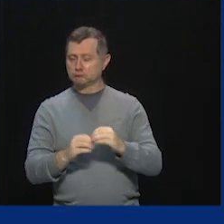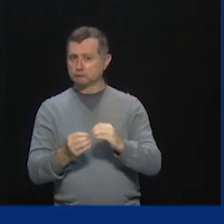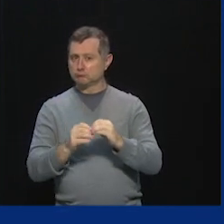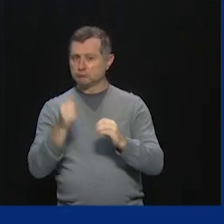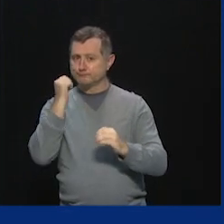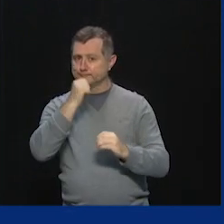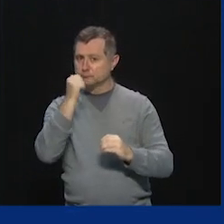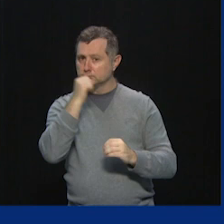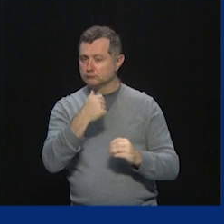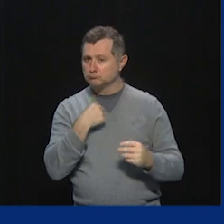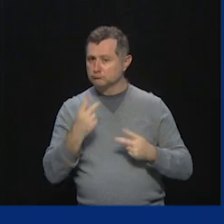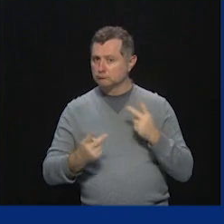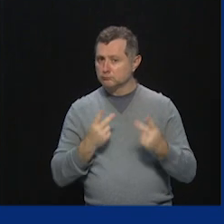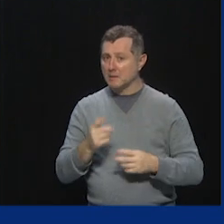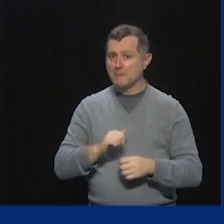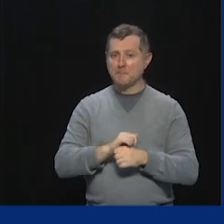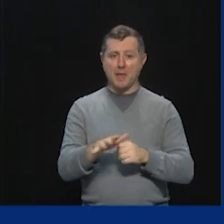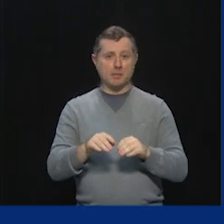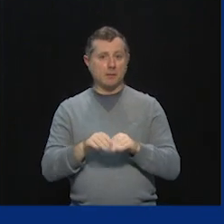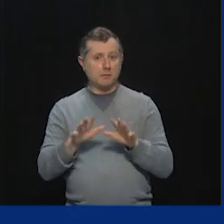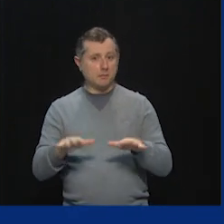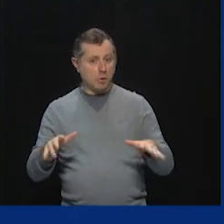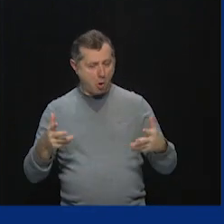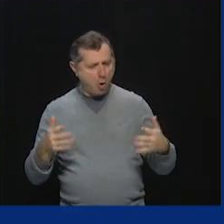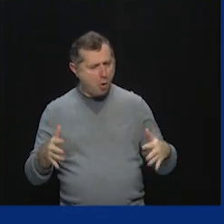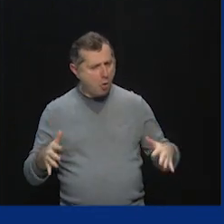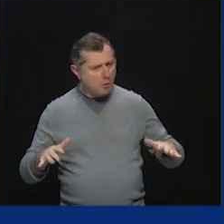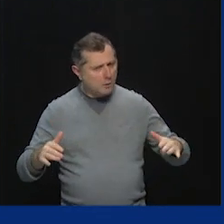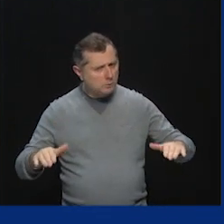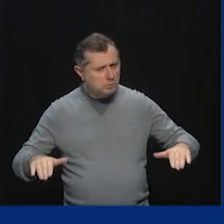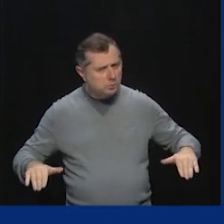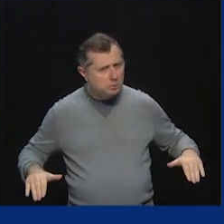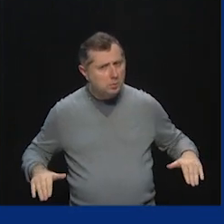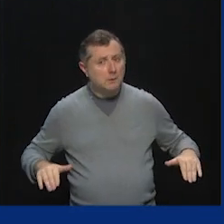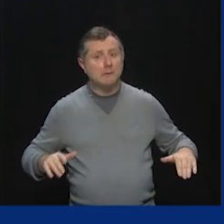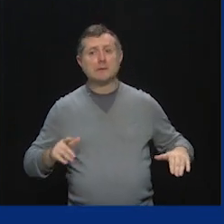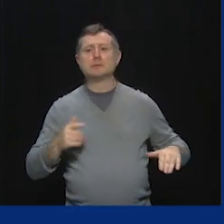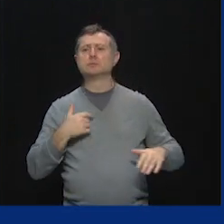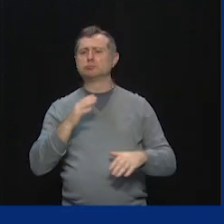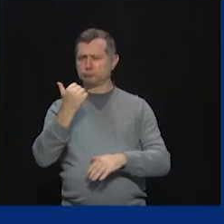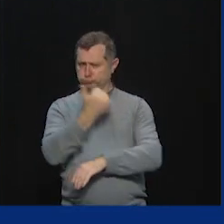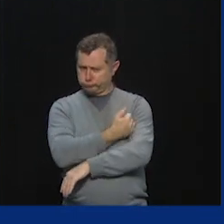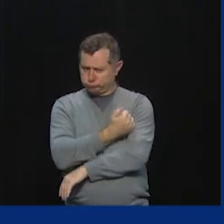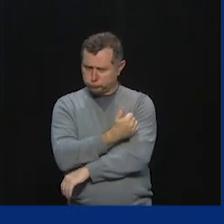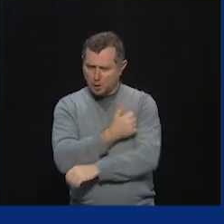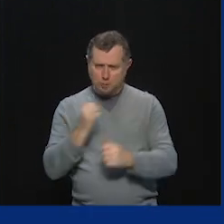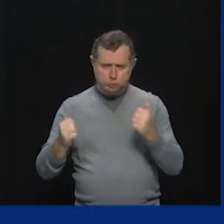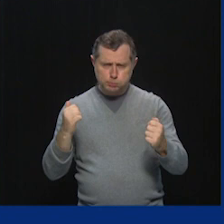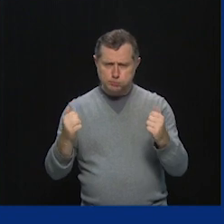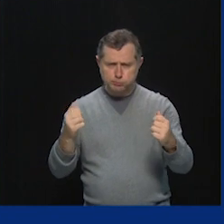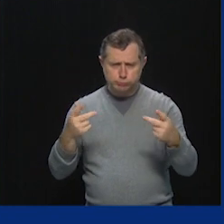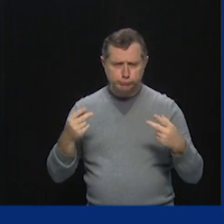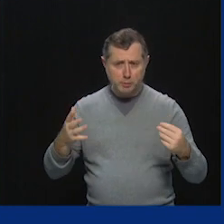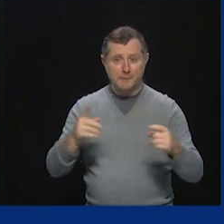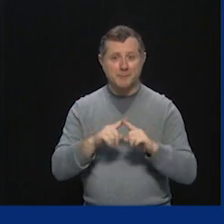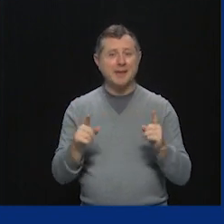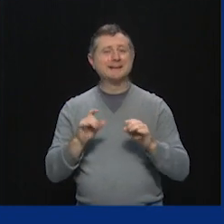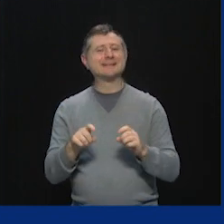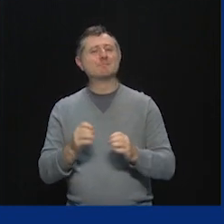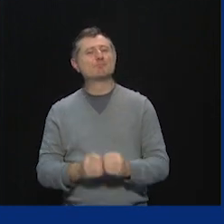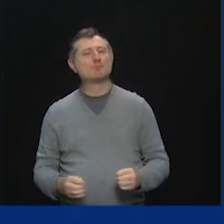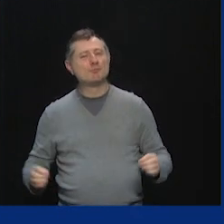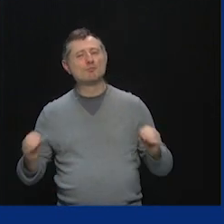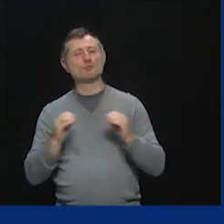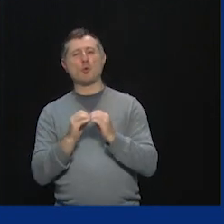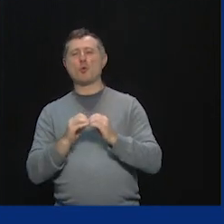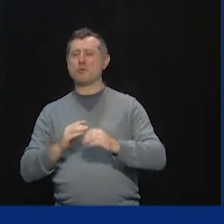increase vaccination levels have been fruitful, we know that we still need more active countermeasures to fully contain the virus. We must provide